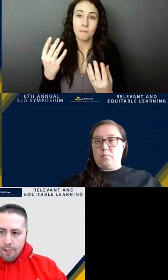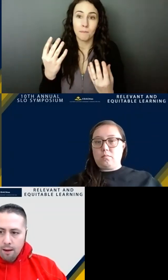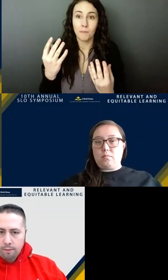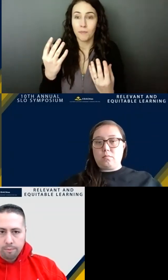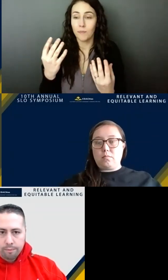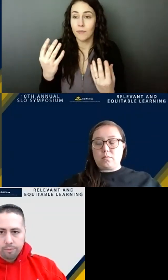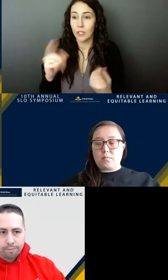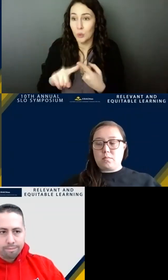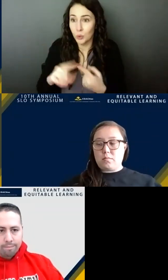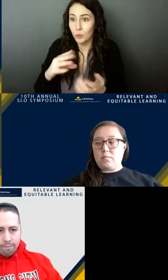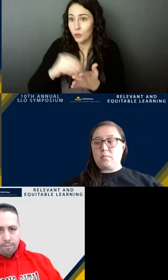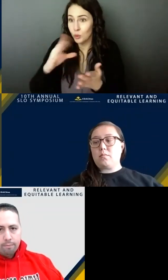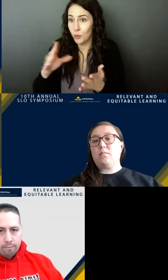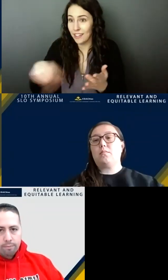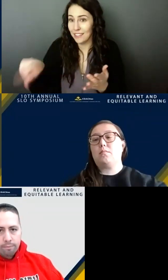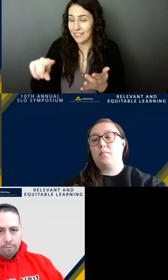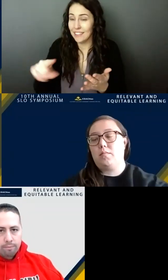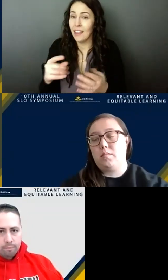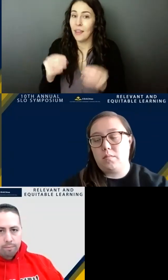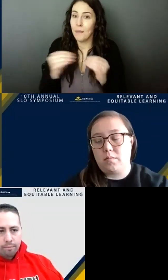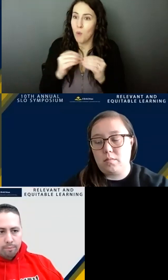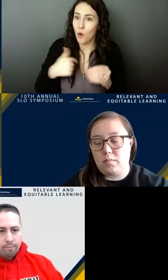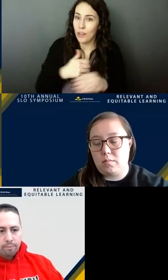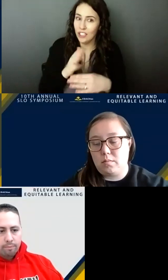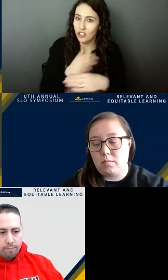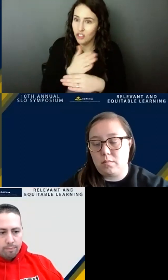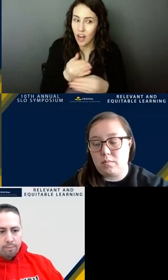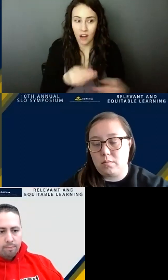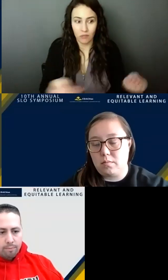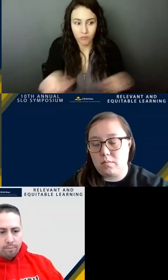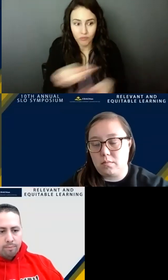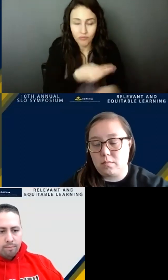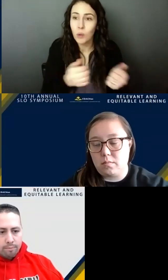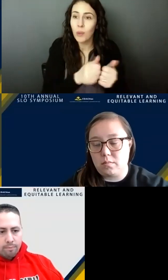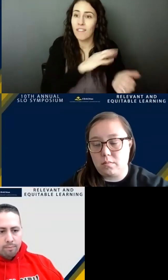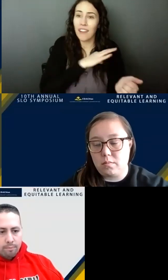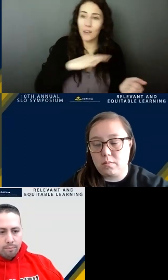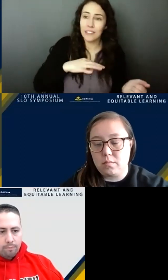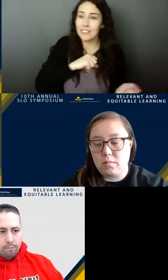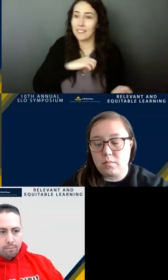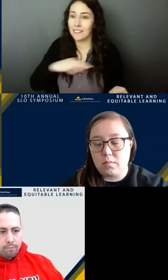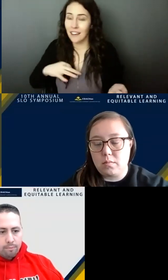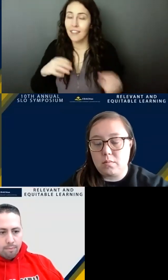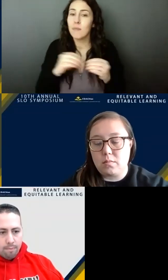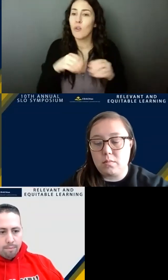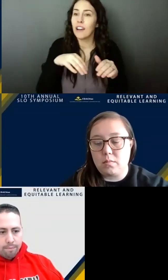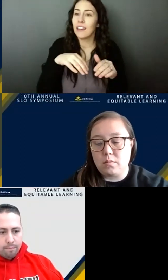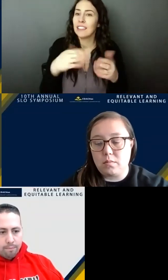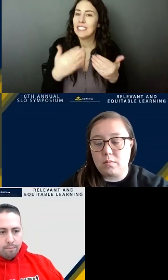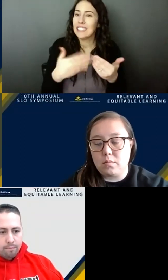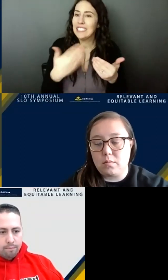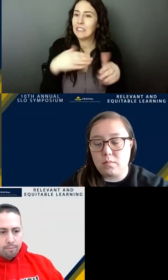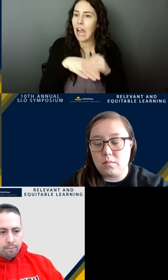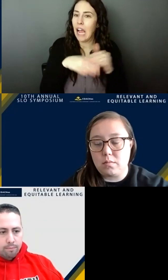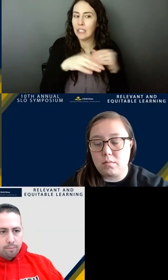And the more we can be sharing the information among faculty and staff, the easier it is to access for them to pull up and reference when they're talking